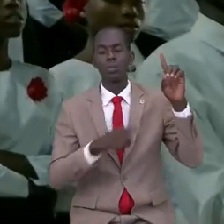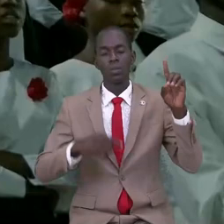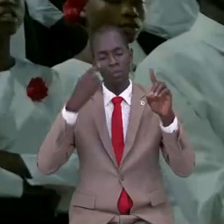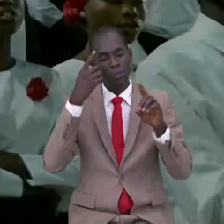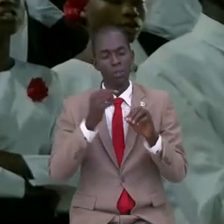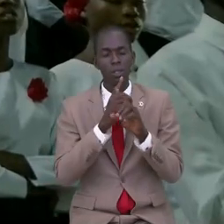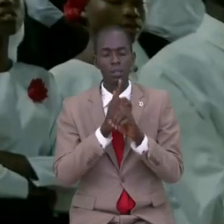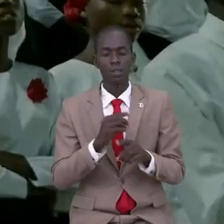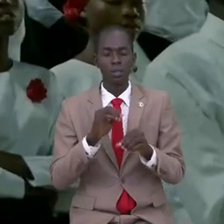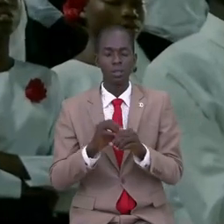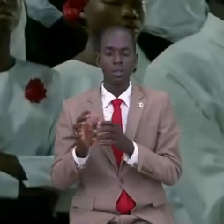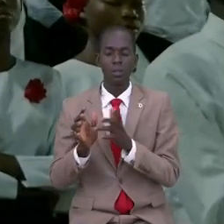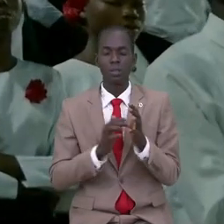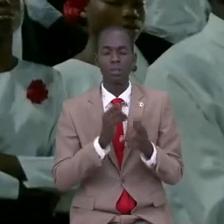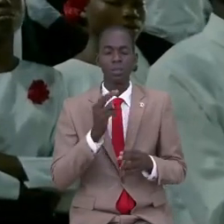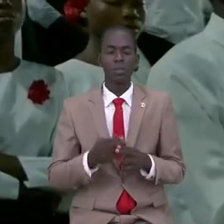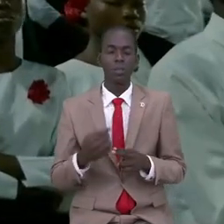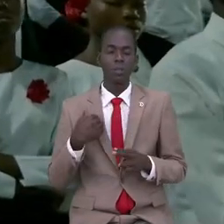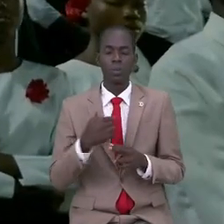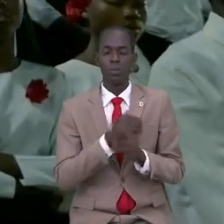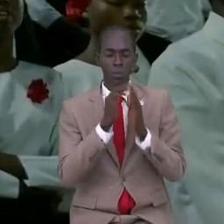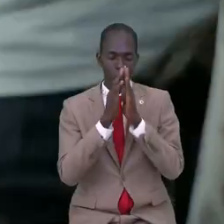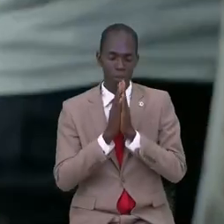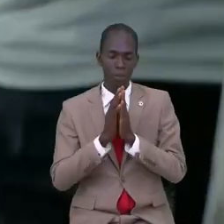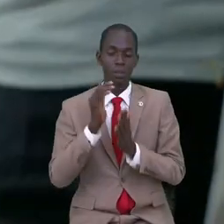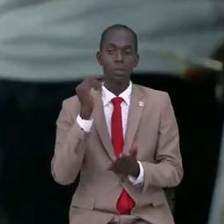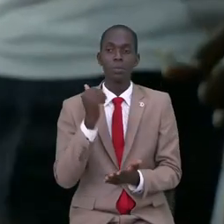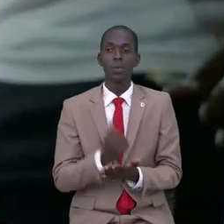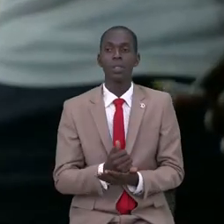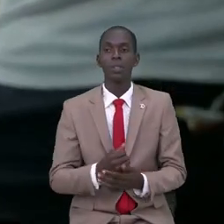answer. In Jesus' name we pray.